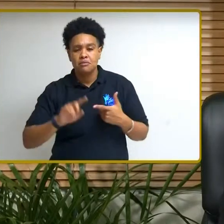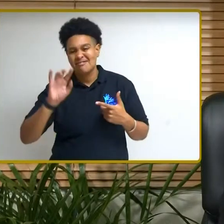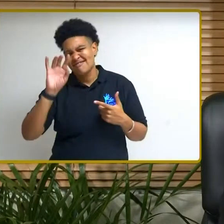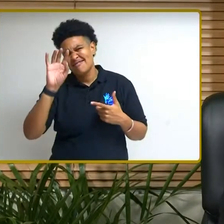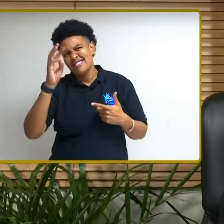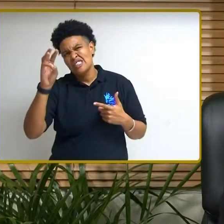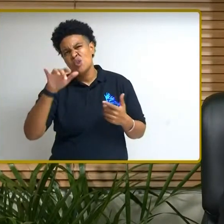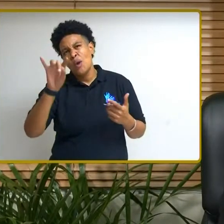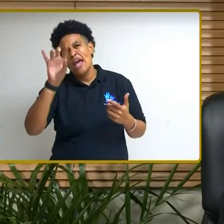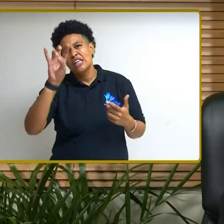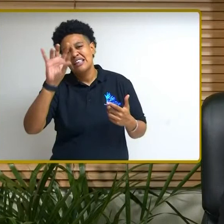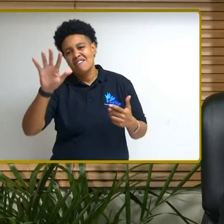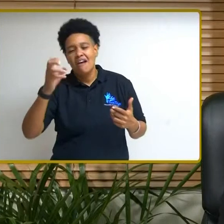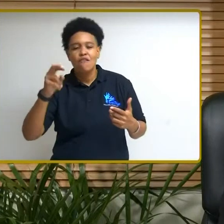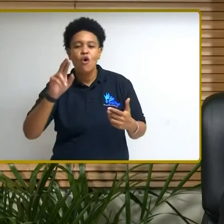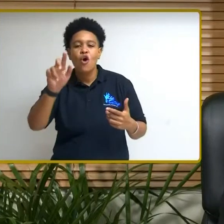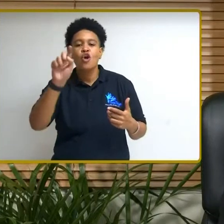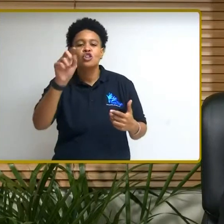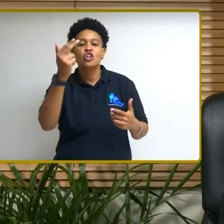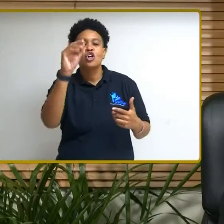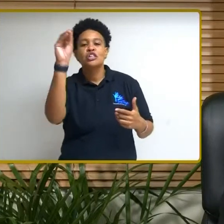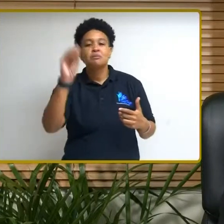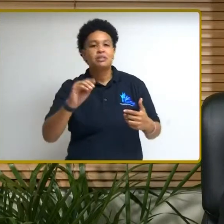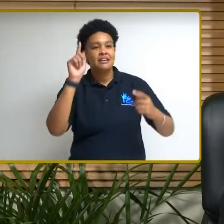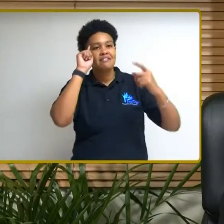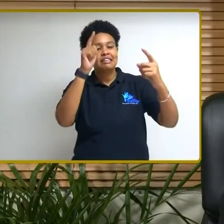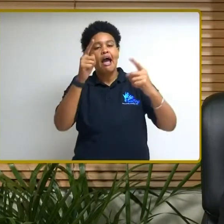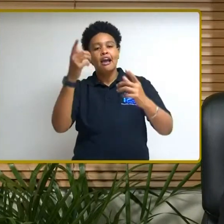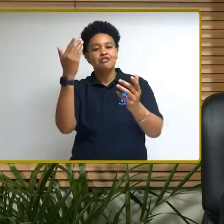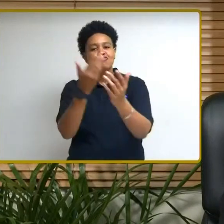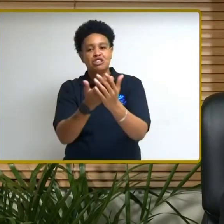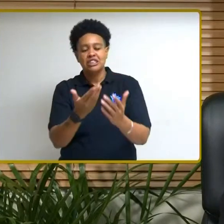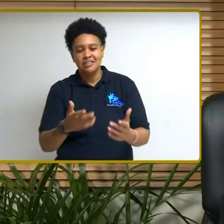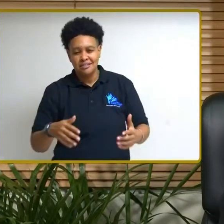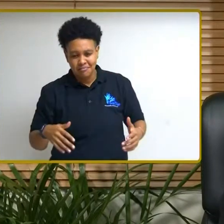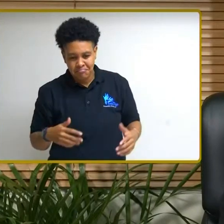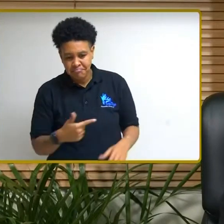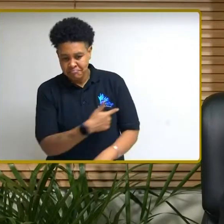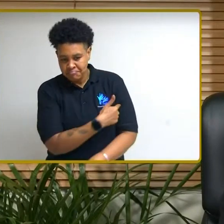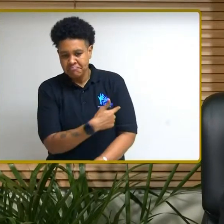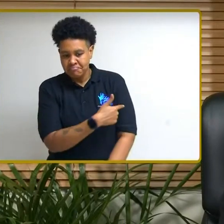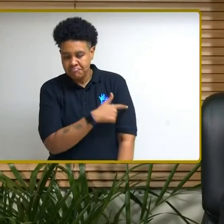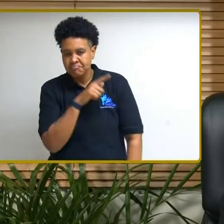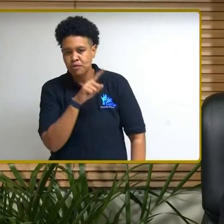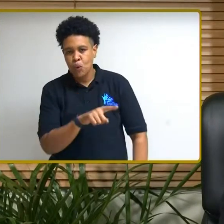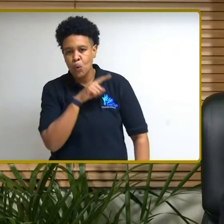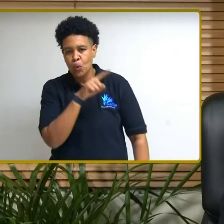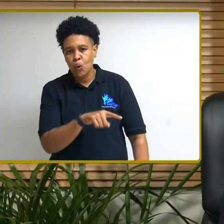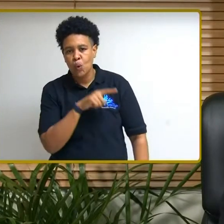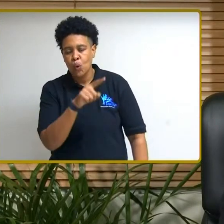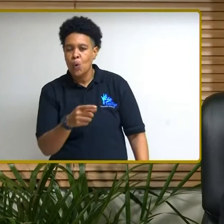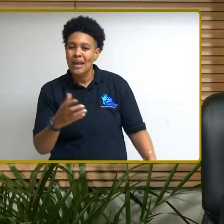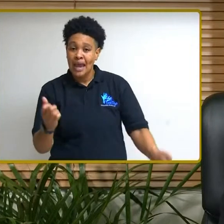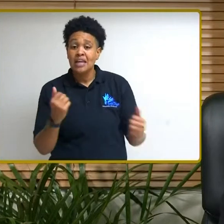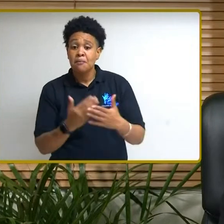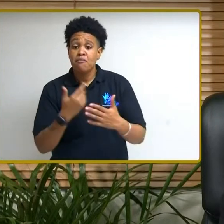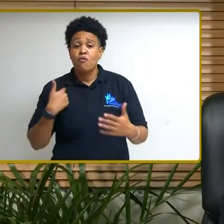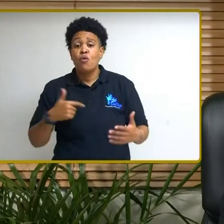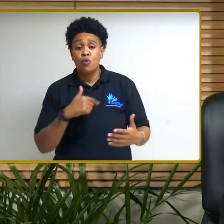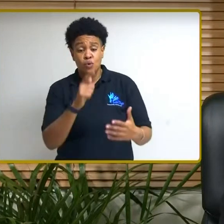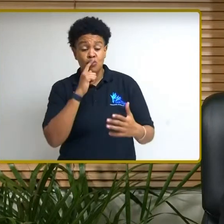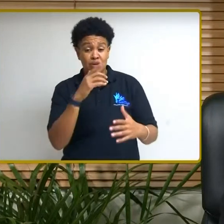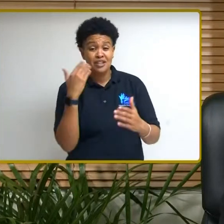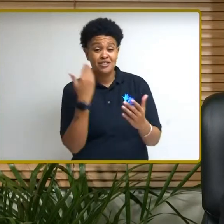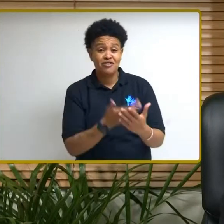16,875, or 113% of target, taking up the vaccines. Before we get